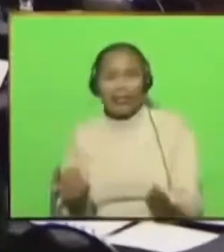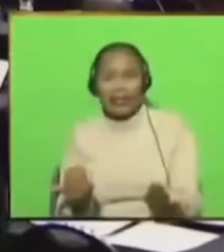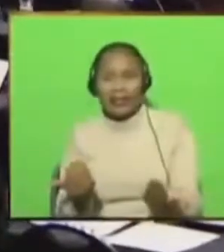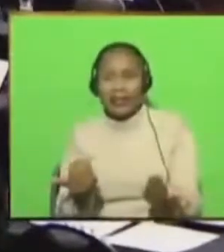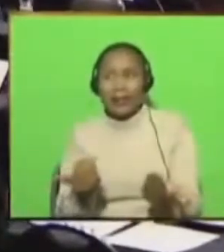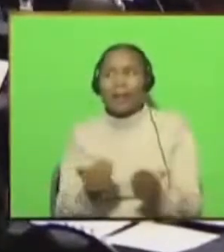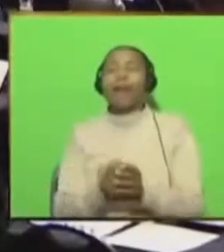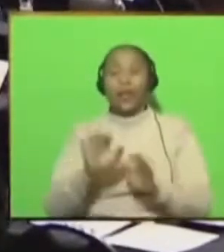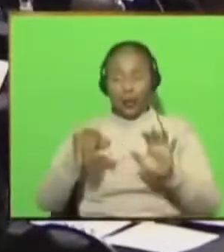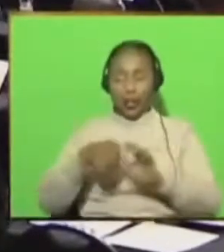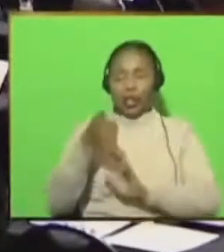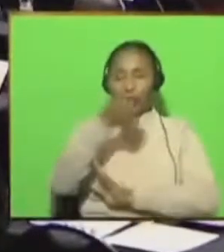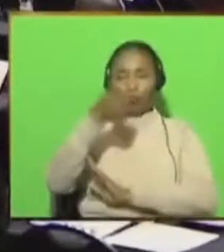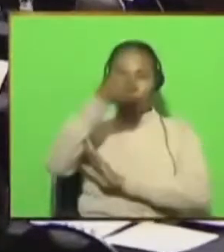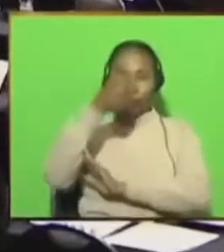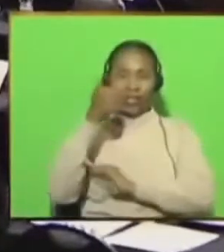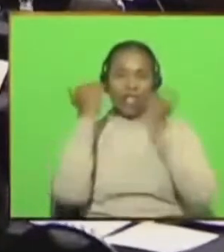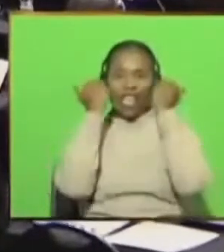Yes, I can.